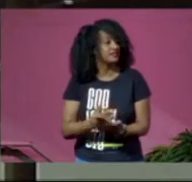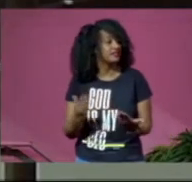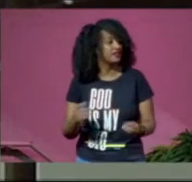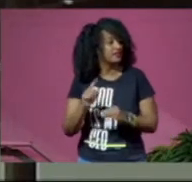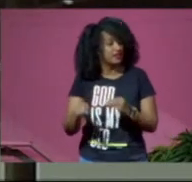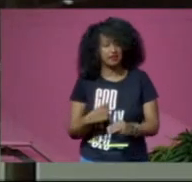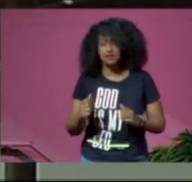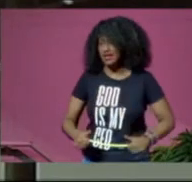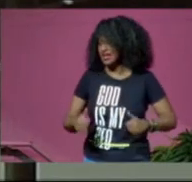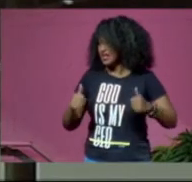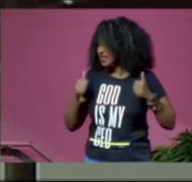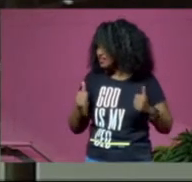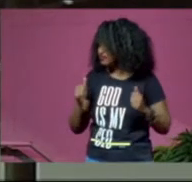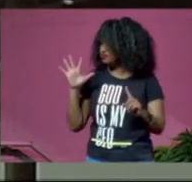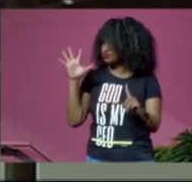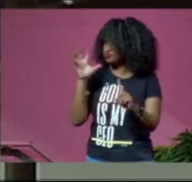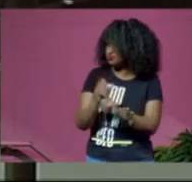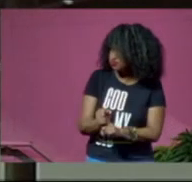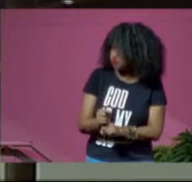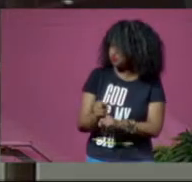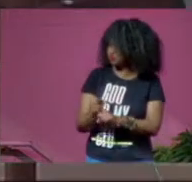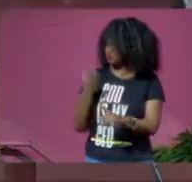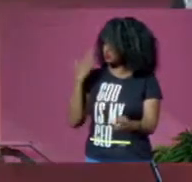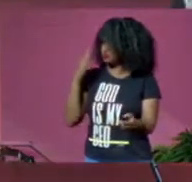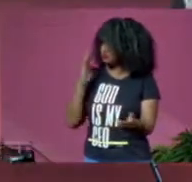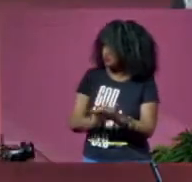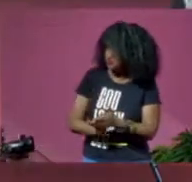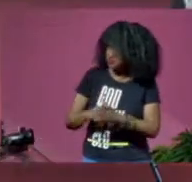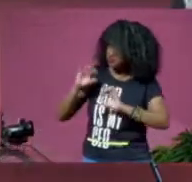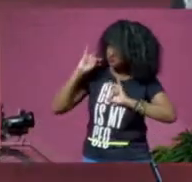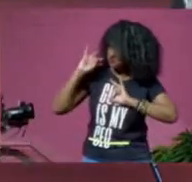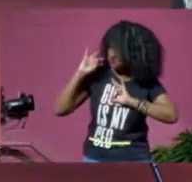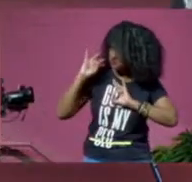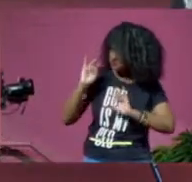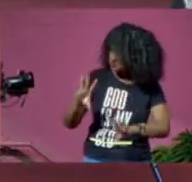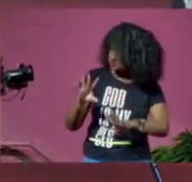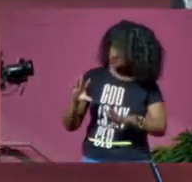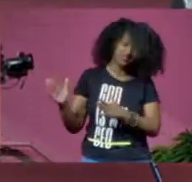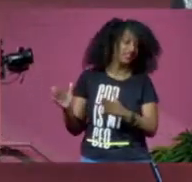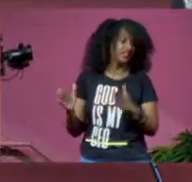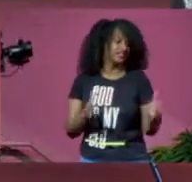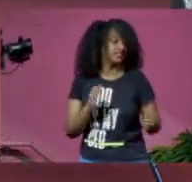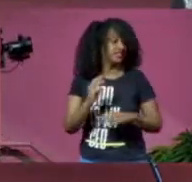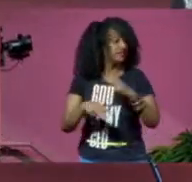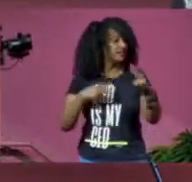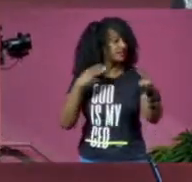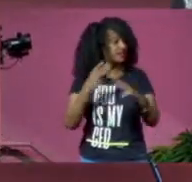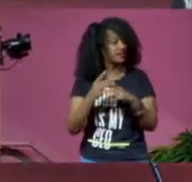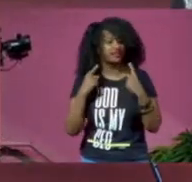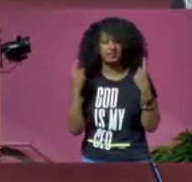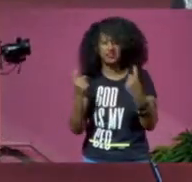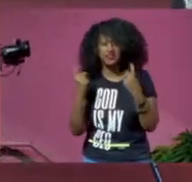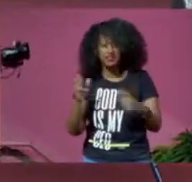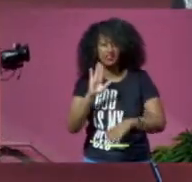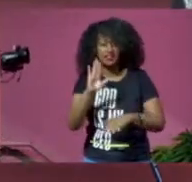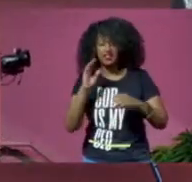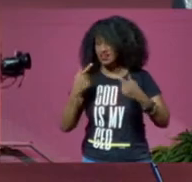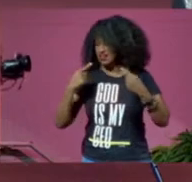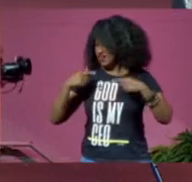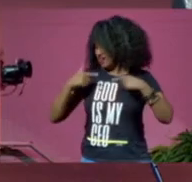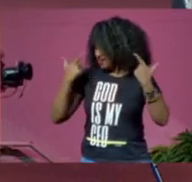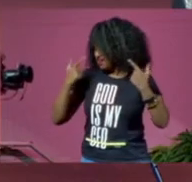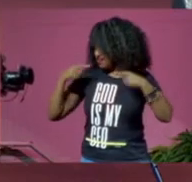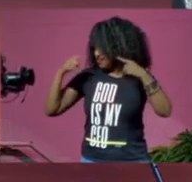and its brutality and its ugliness and its grotesque formations that are essential to their survival. And if